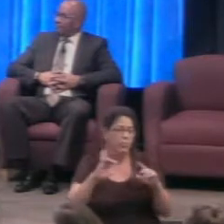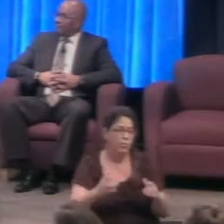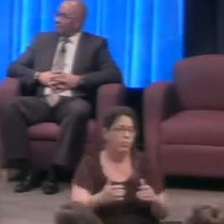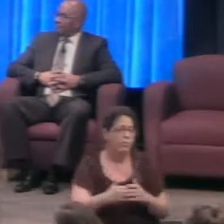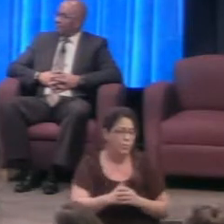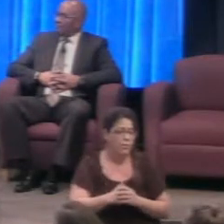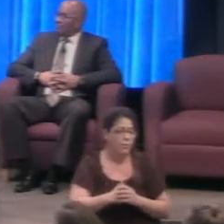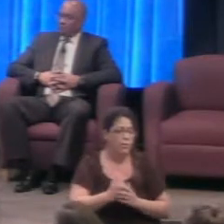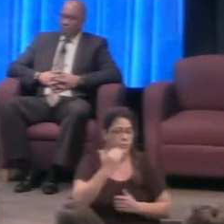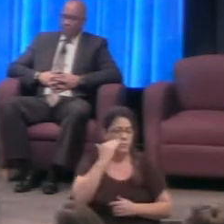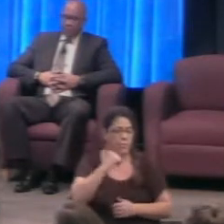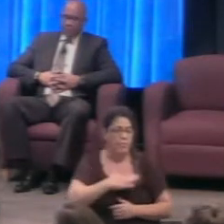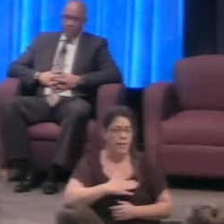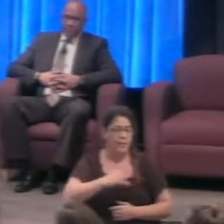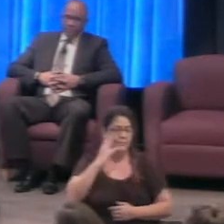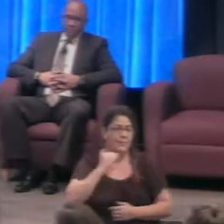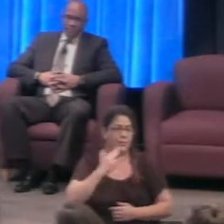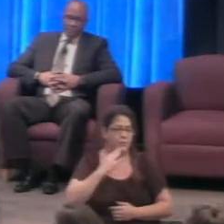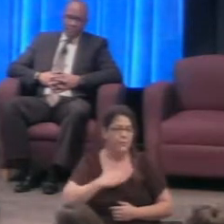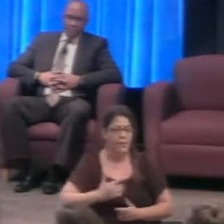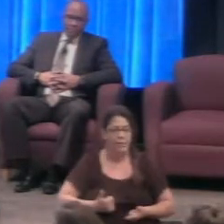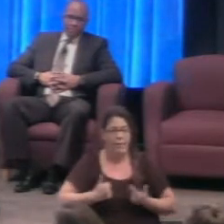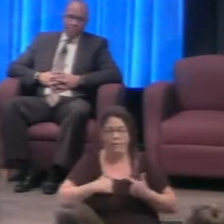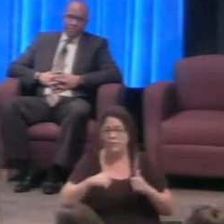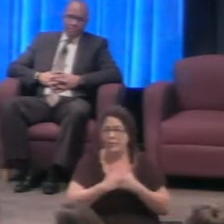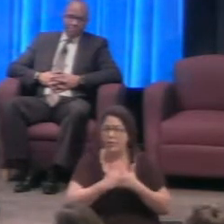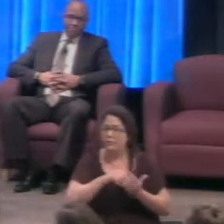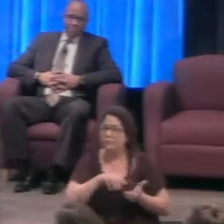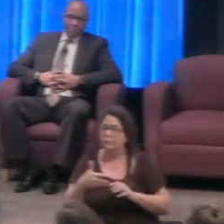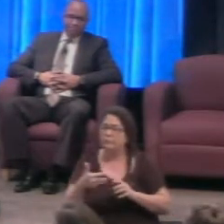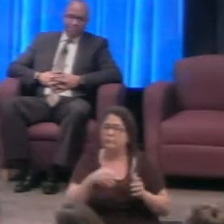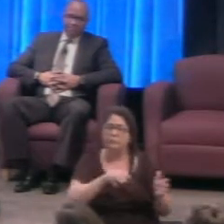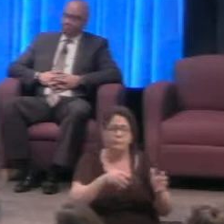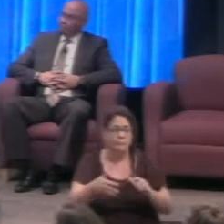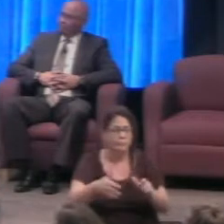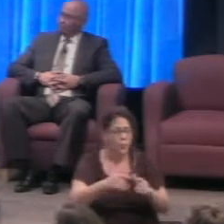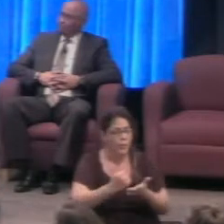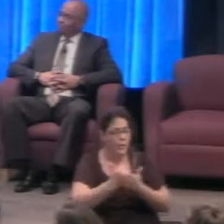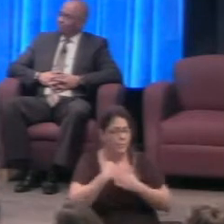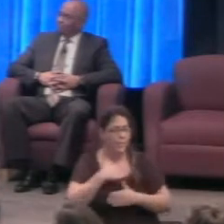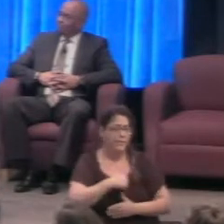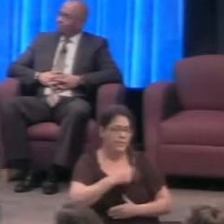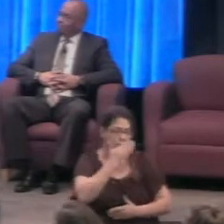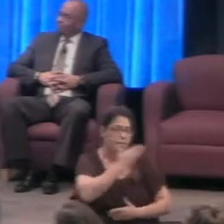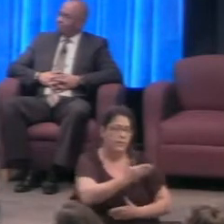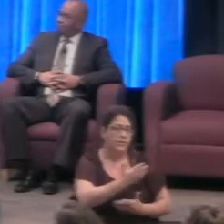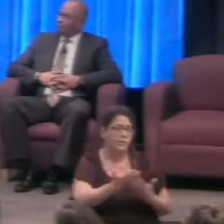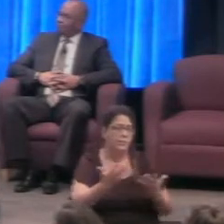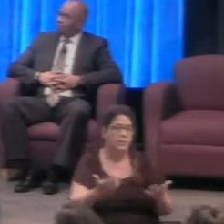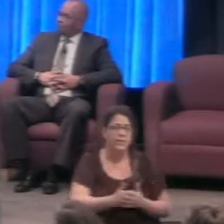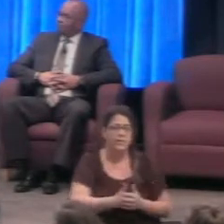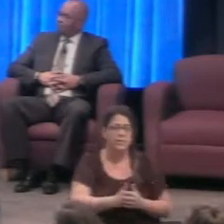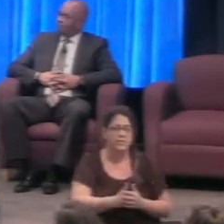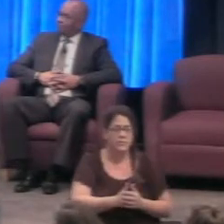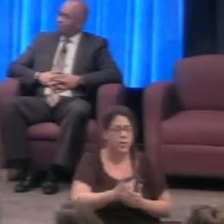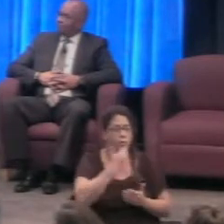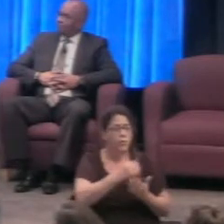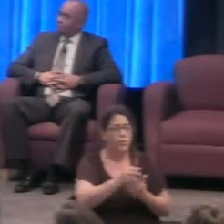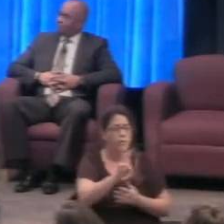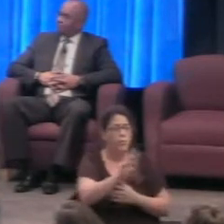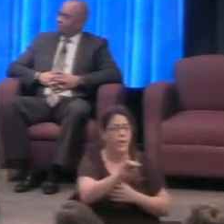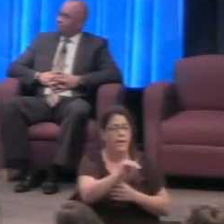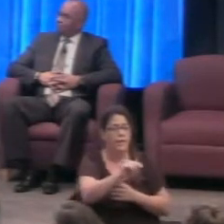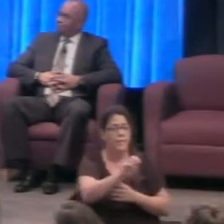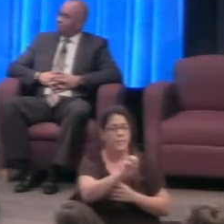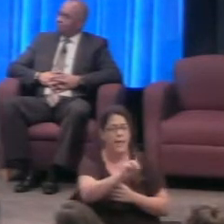from my experience as I worked through some of life's challenges, both good and bad. Thank you for being a great mentor, wingman, and boss. I wish